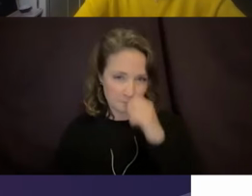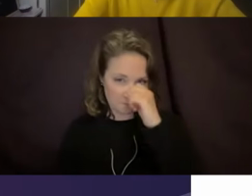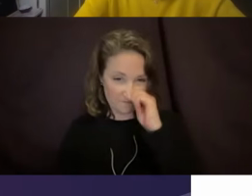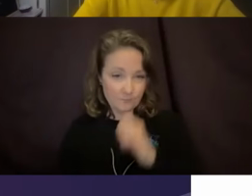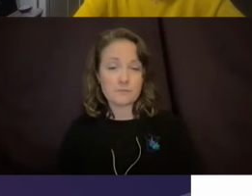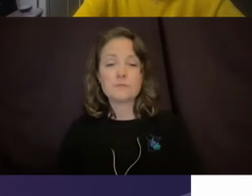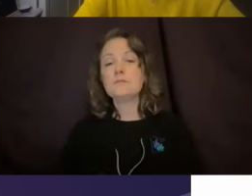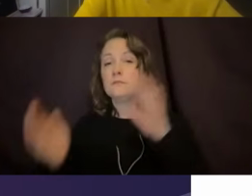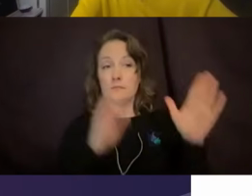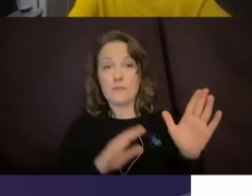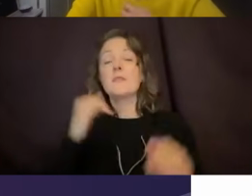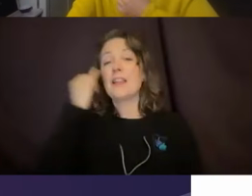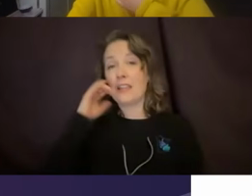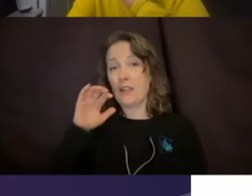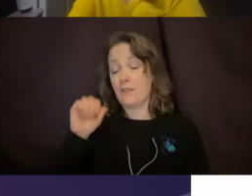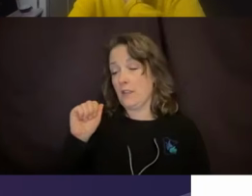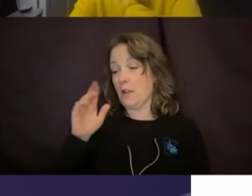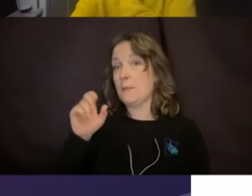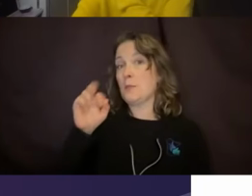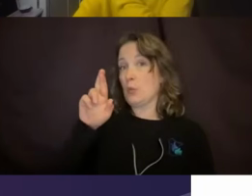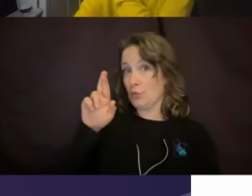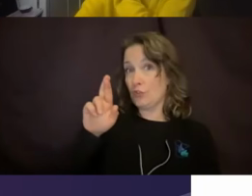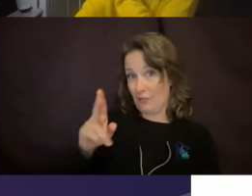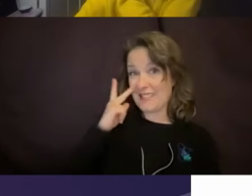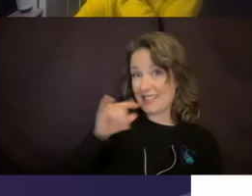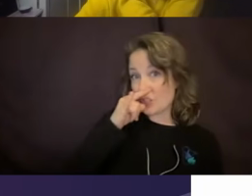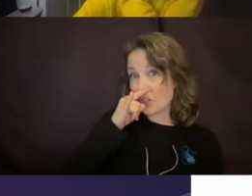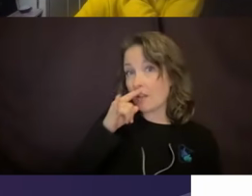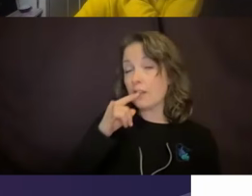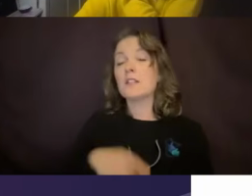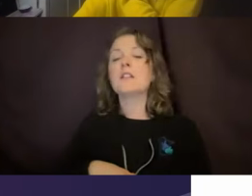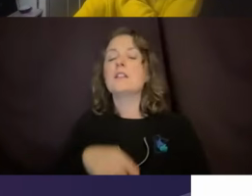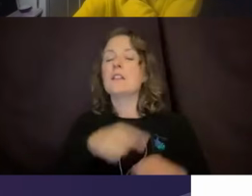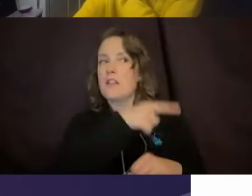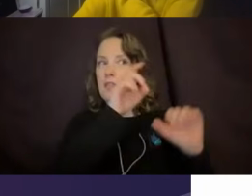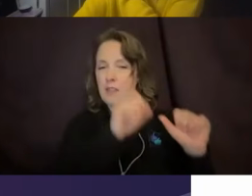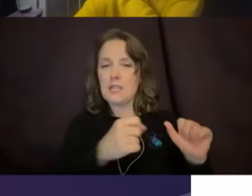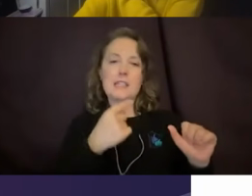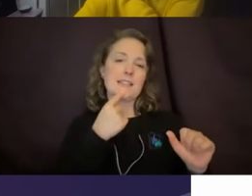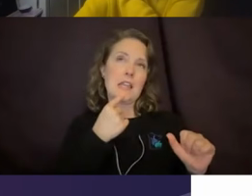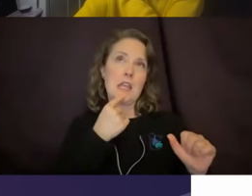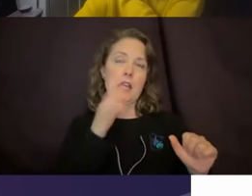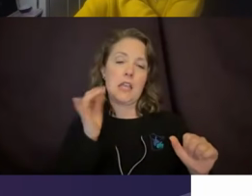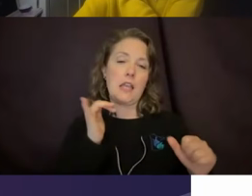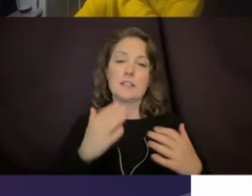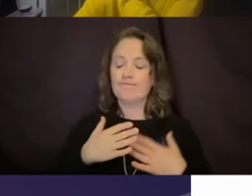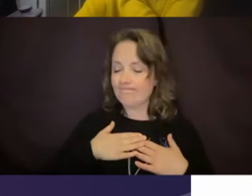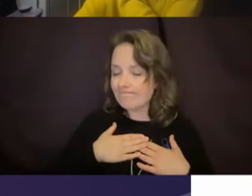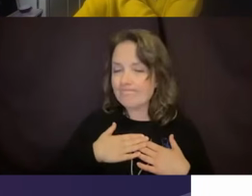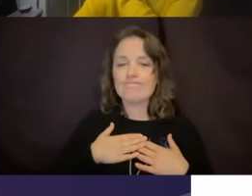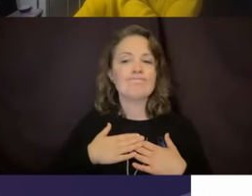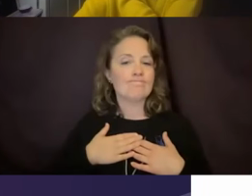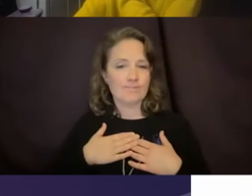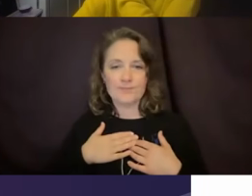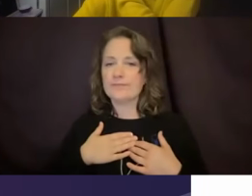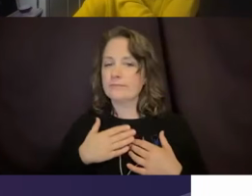abusive parent is seeing the child and is in communication, they might, reiterate some of these things as well